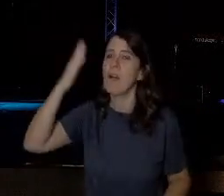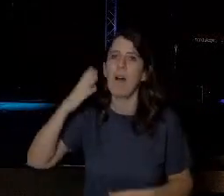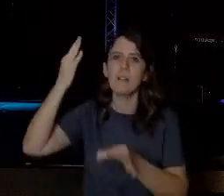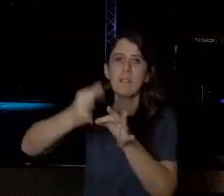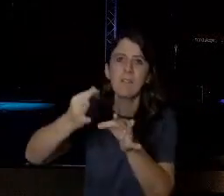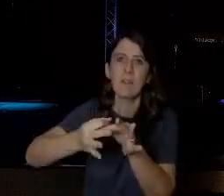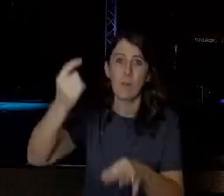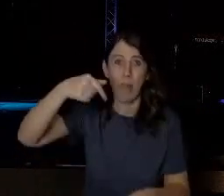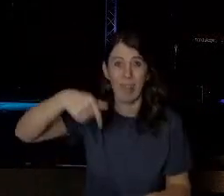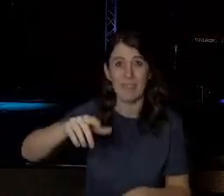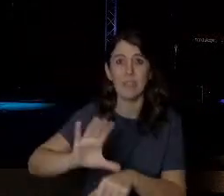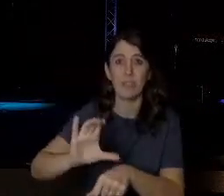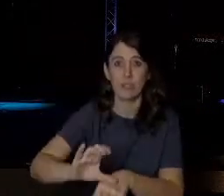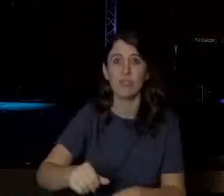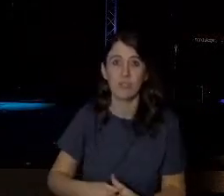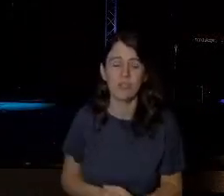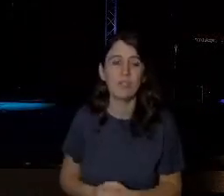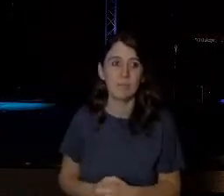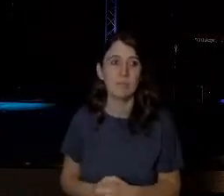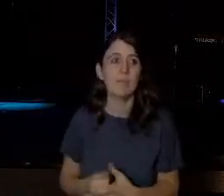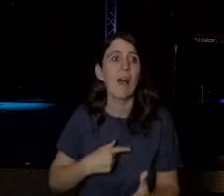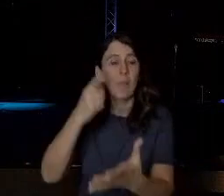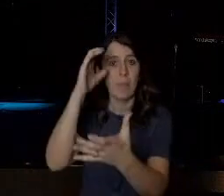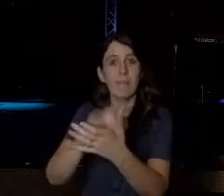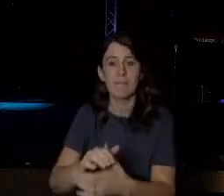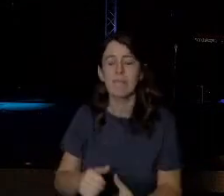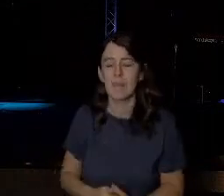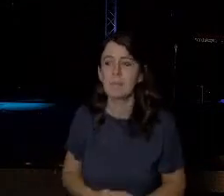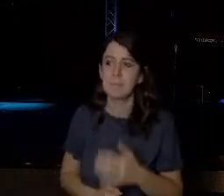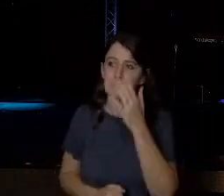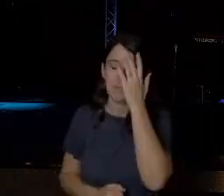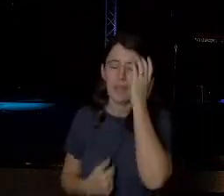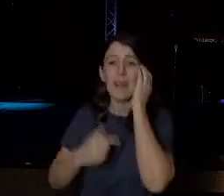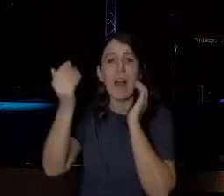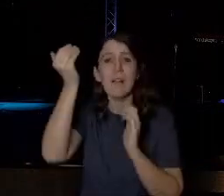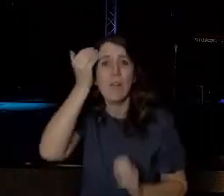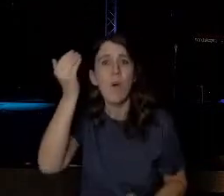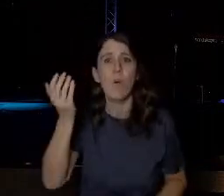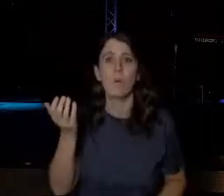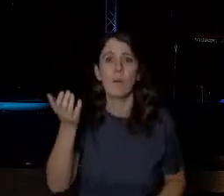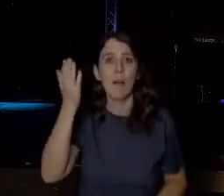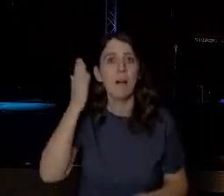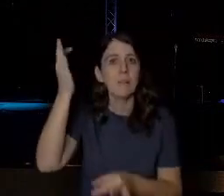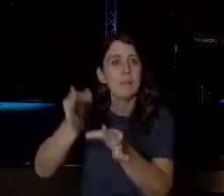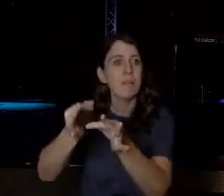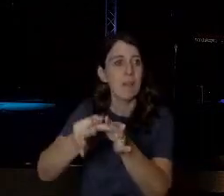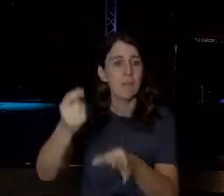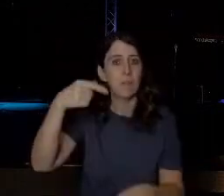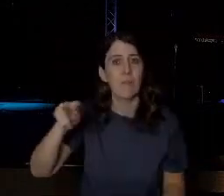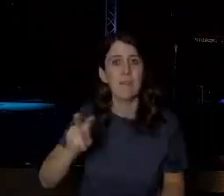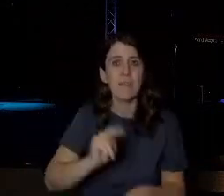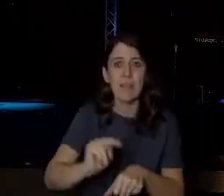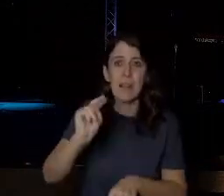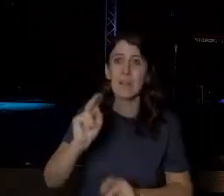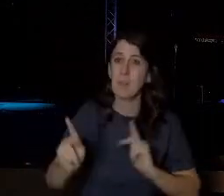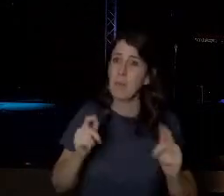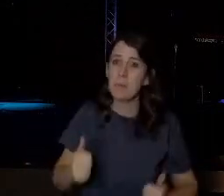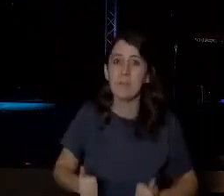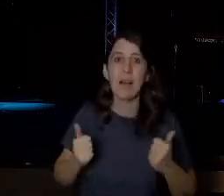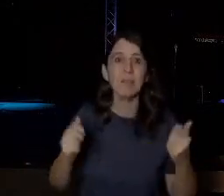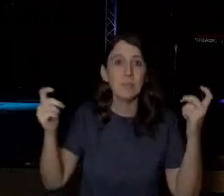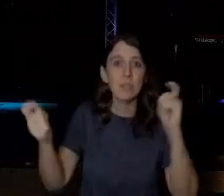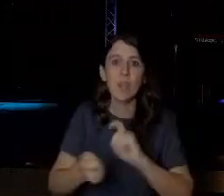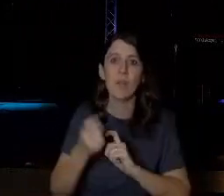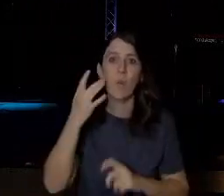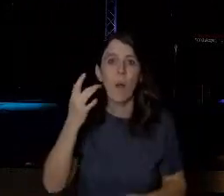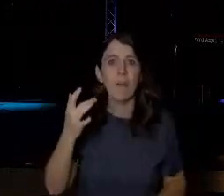this church. I do believe that. And I know that. God has been faithful to Visalia Naz. People's lives have been